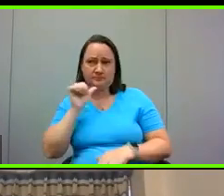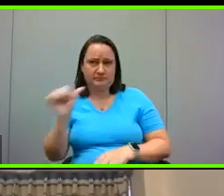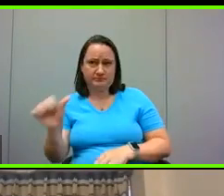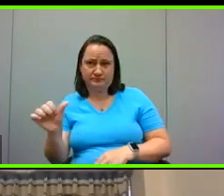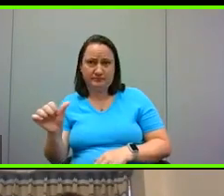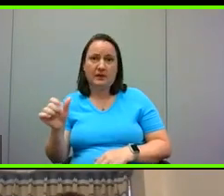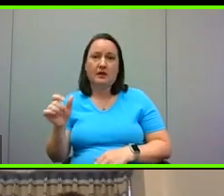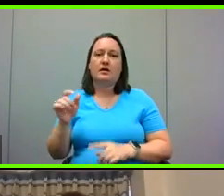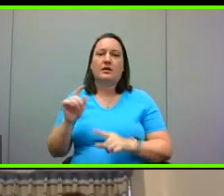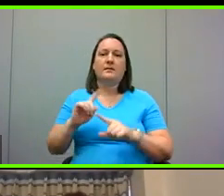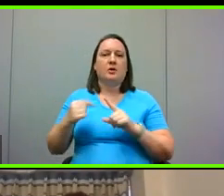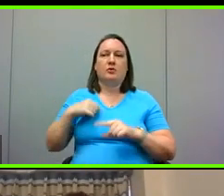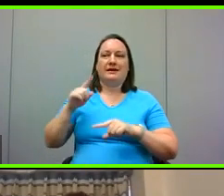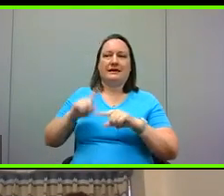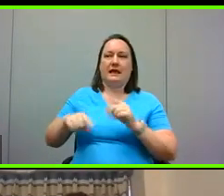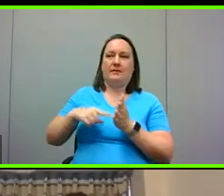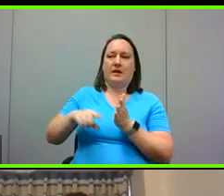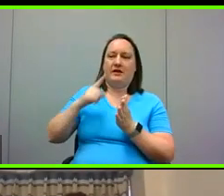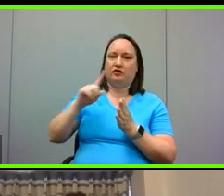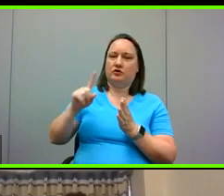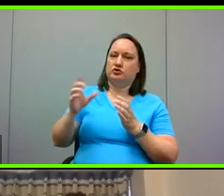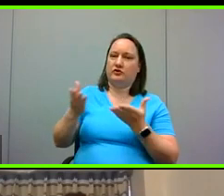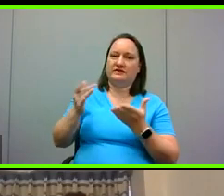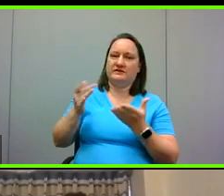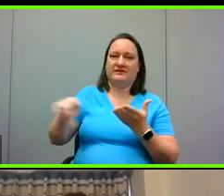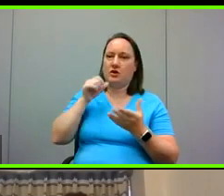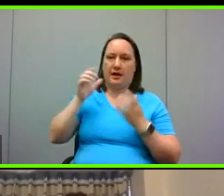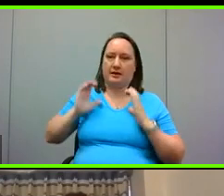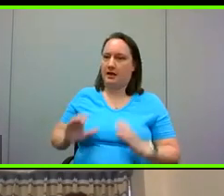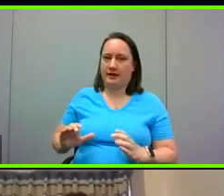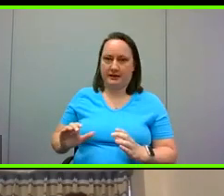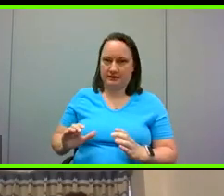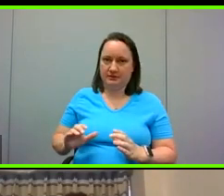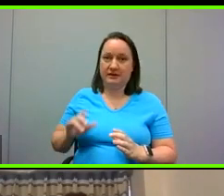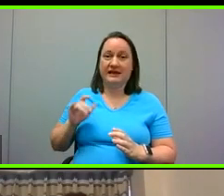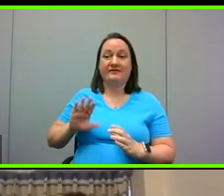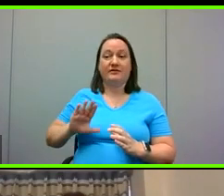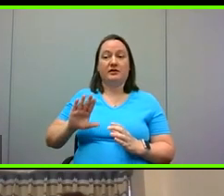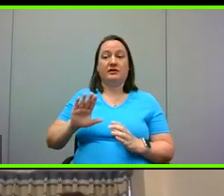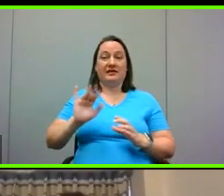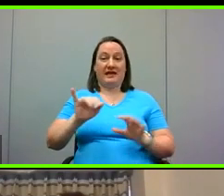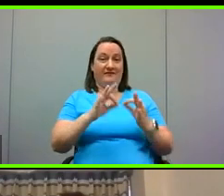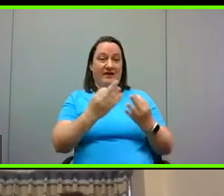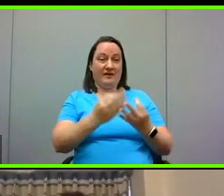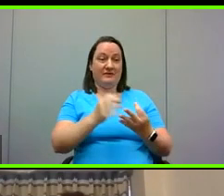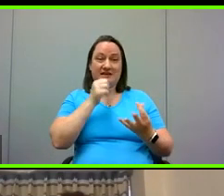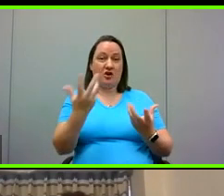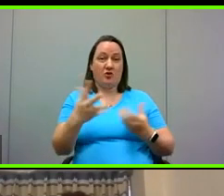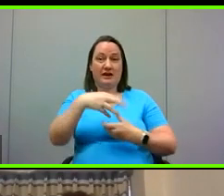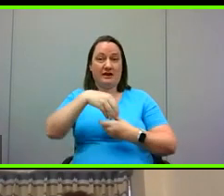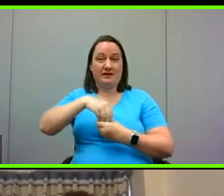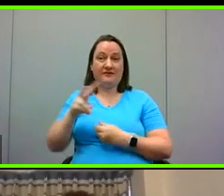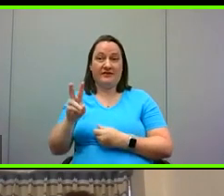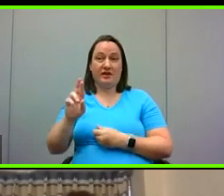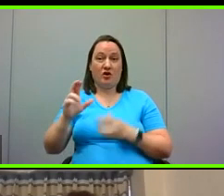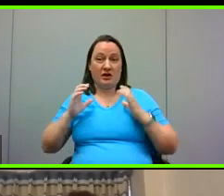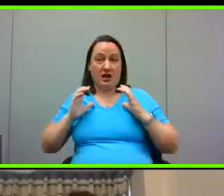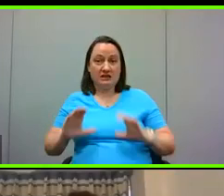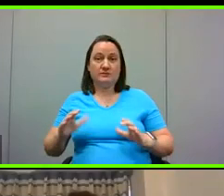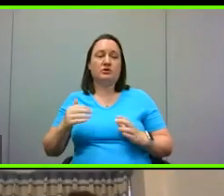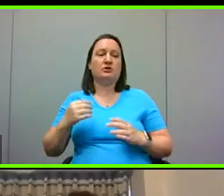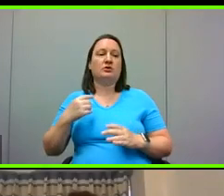for services that they're not a client. So if they're a student that's not already a VR customer, we will work more proactively